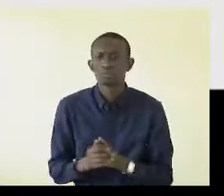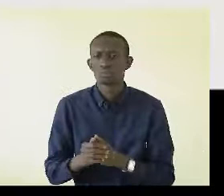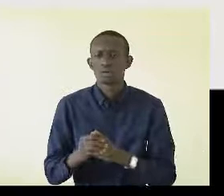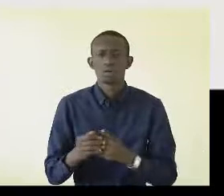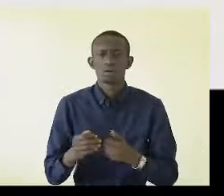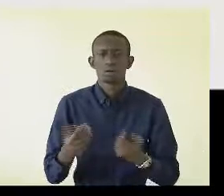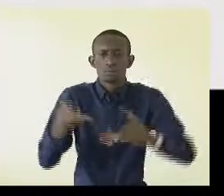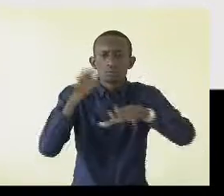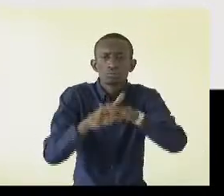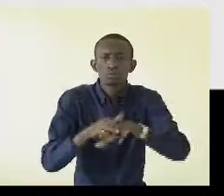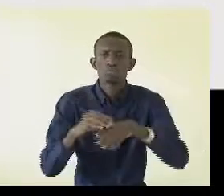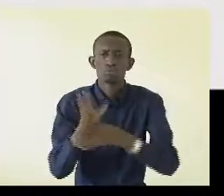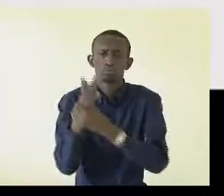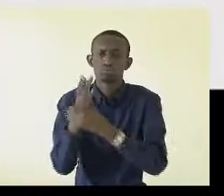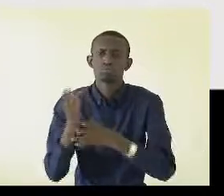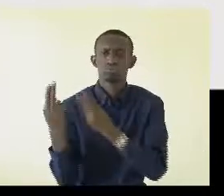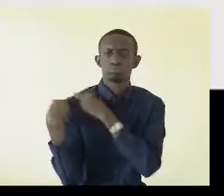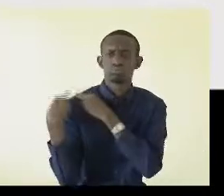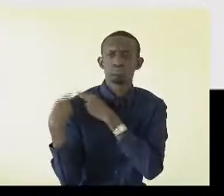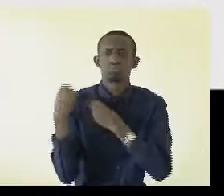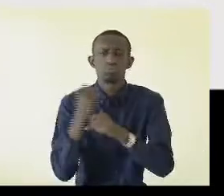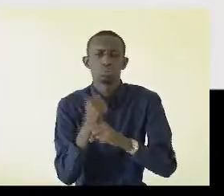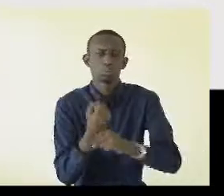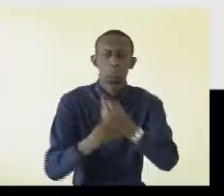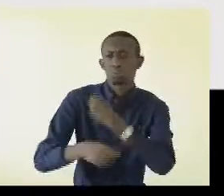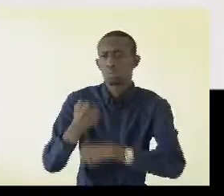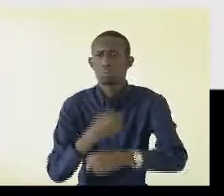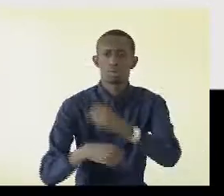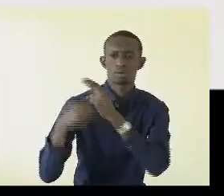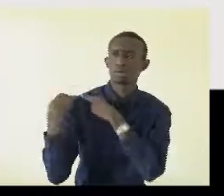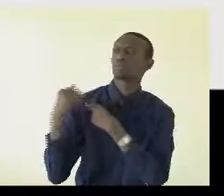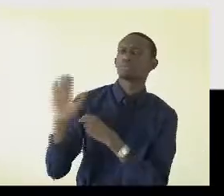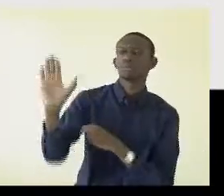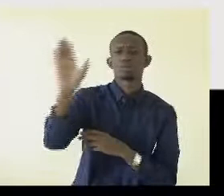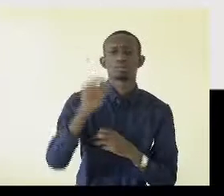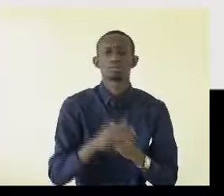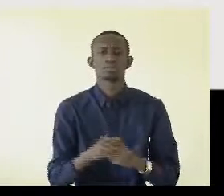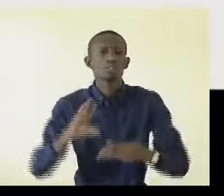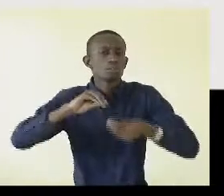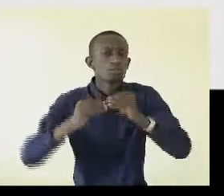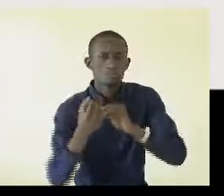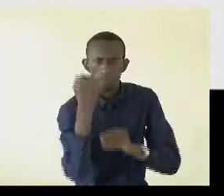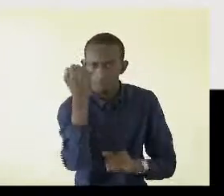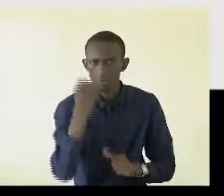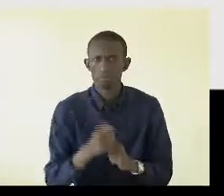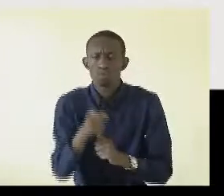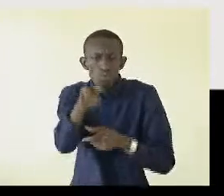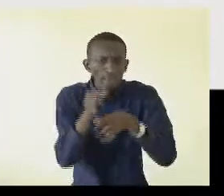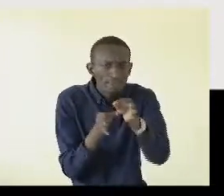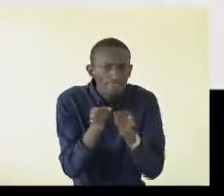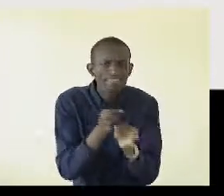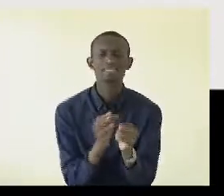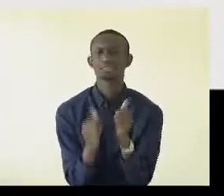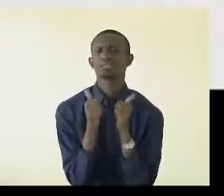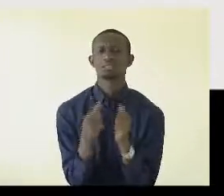perform their functions? What are the adaptations of leaves to perform their functions? Question number 5. Explain